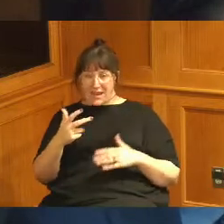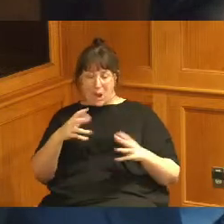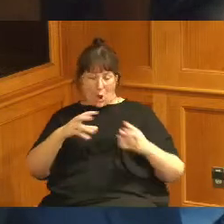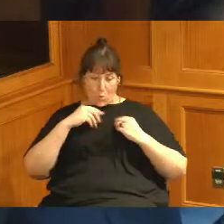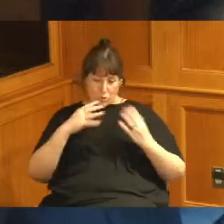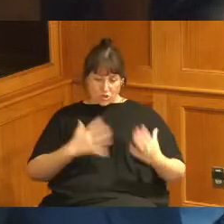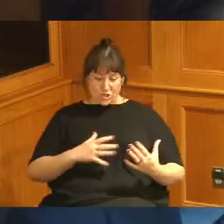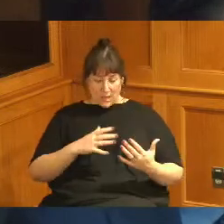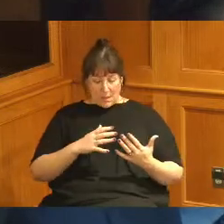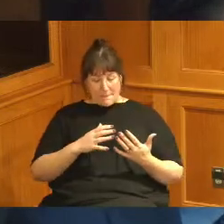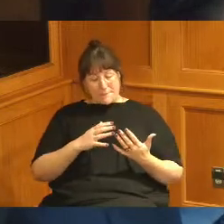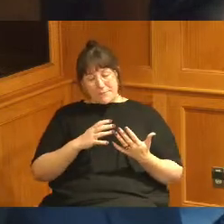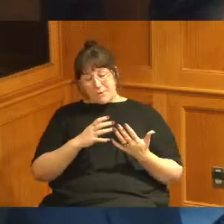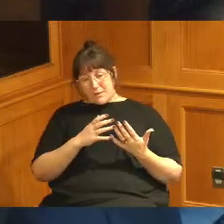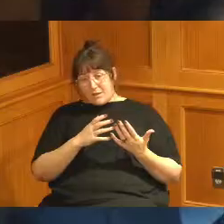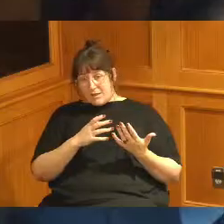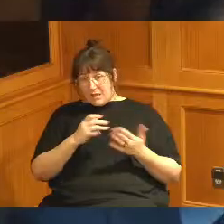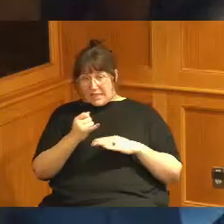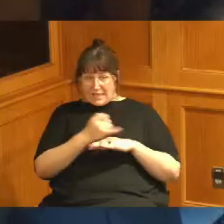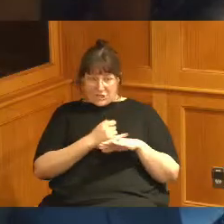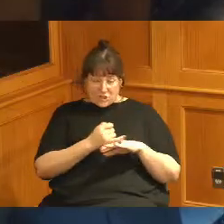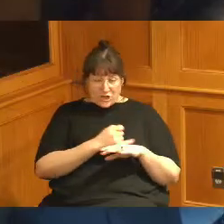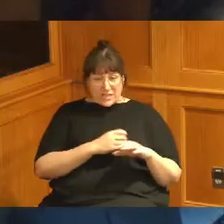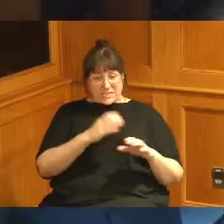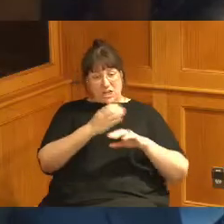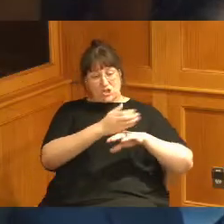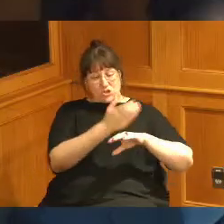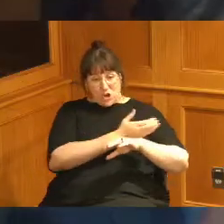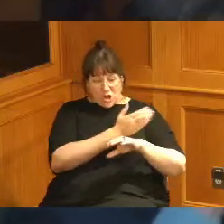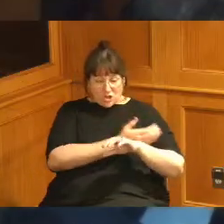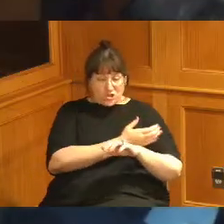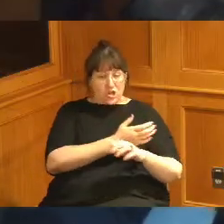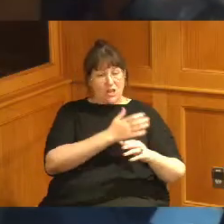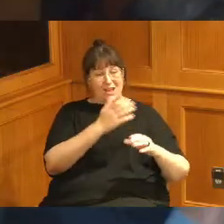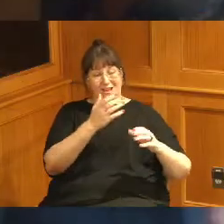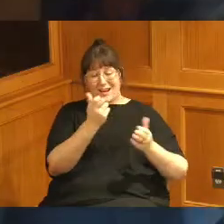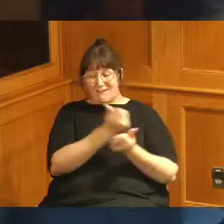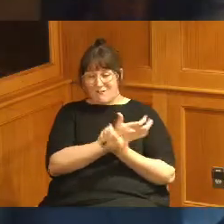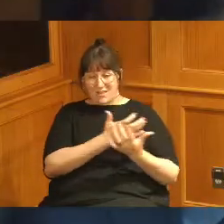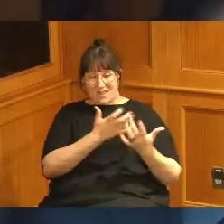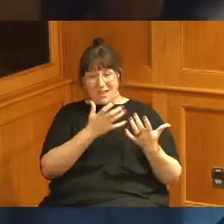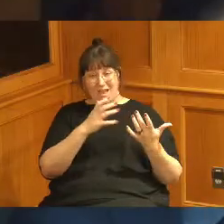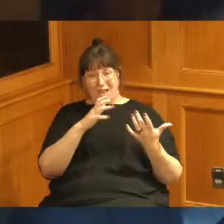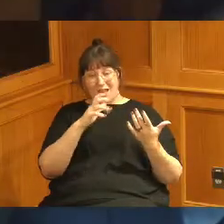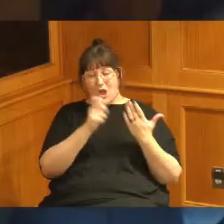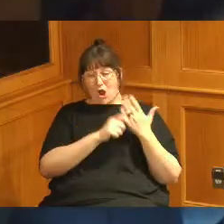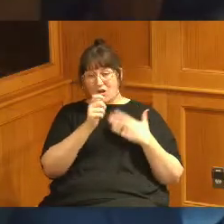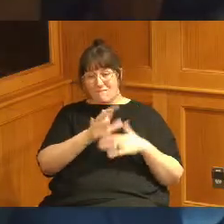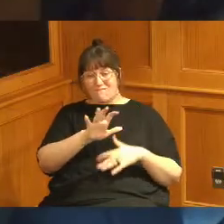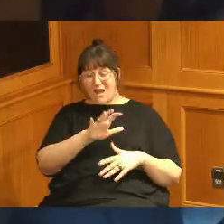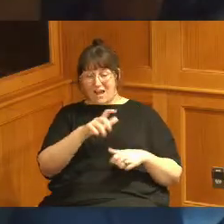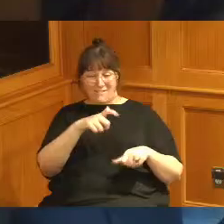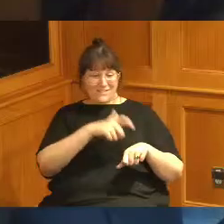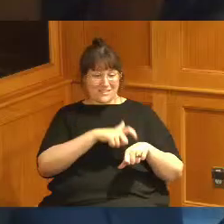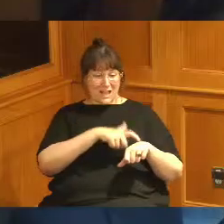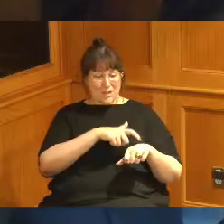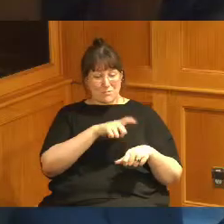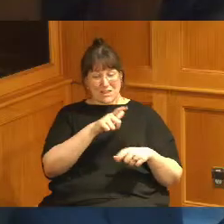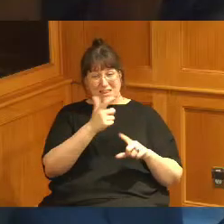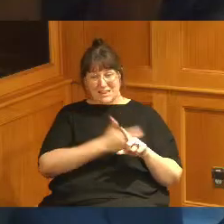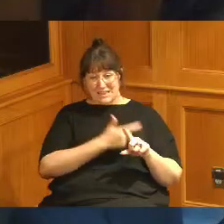and interest. You got to deal with Article 4, construction of the project. What goes on with that? You got to deal with Article 5. What's the term of the lease? You